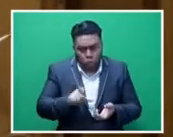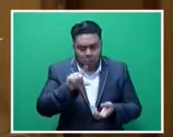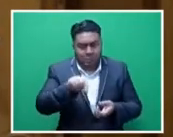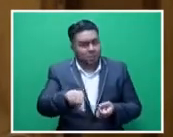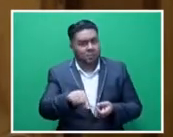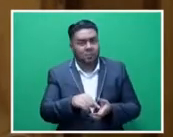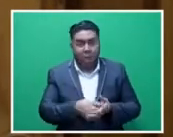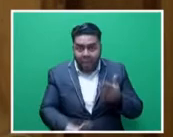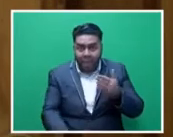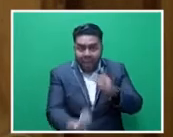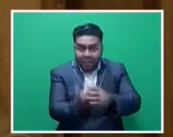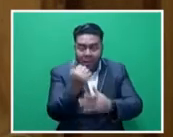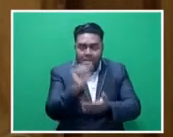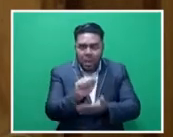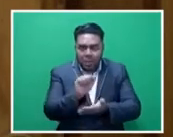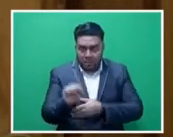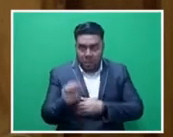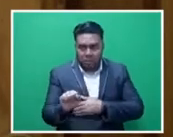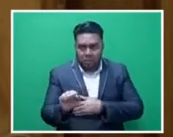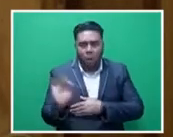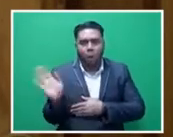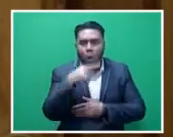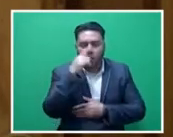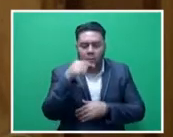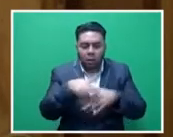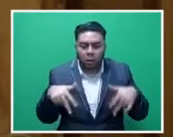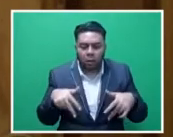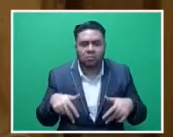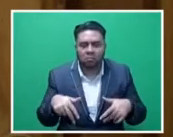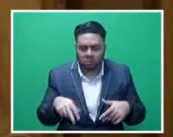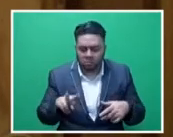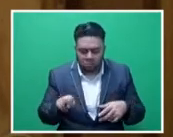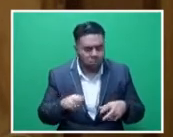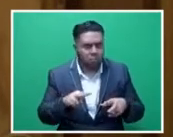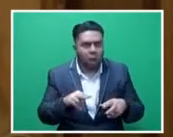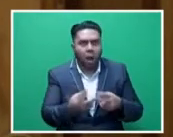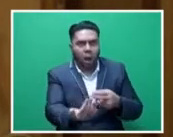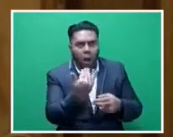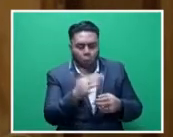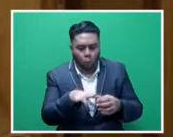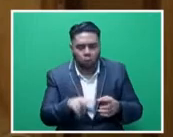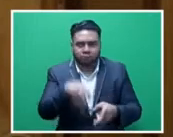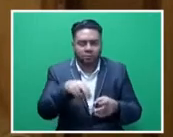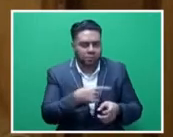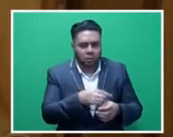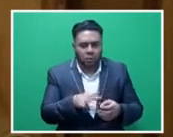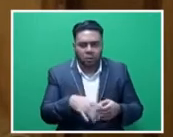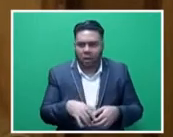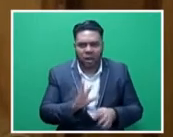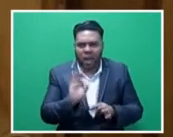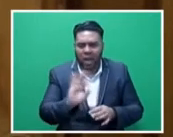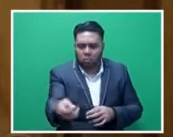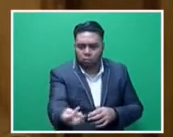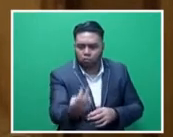device entering the bus, I'm sure we Fijians can do our part. Let's not look the other way because you have to give up